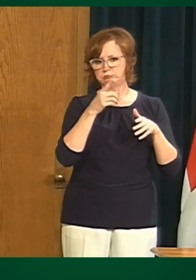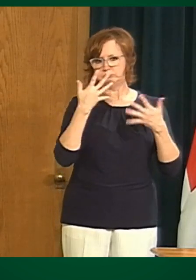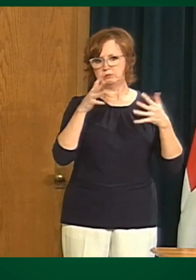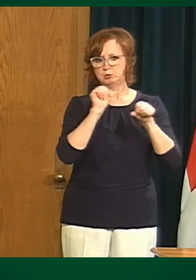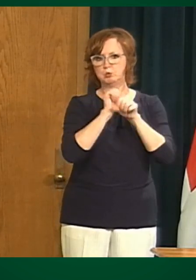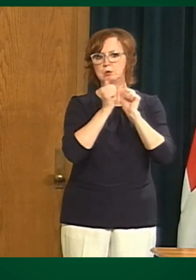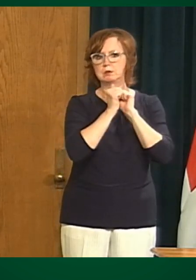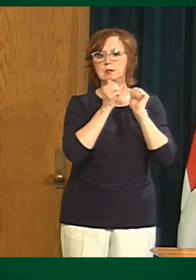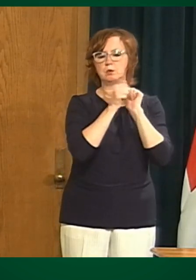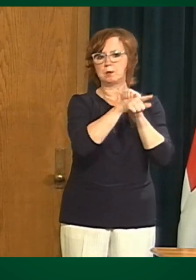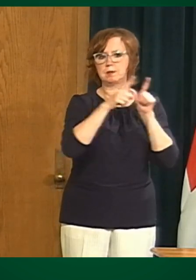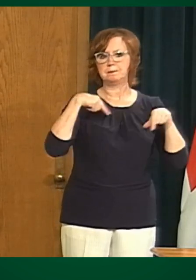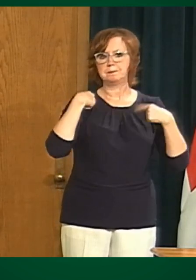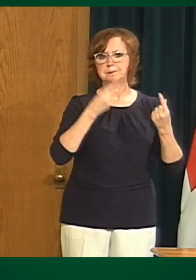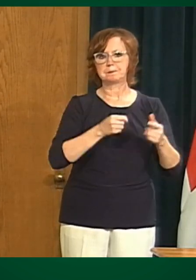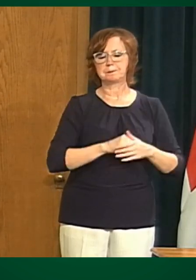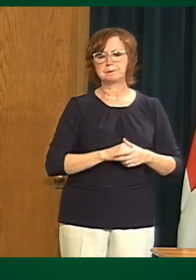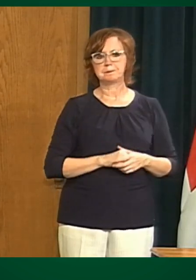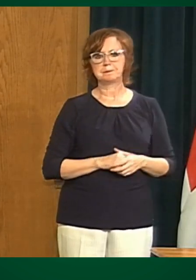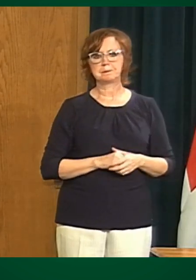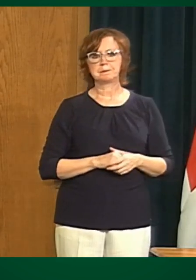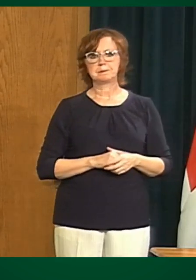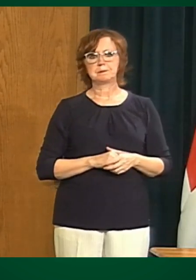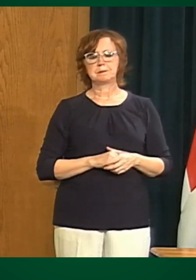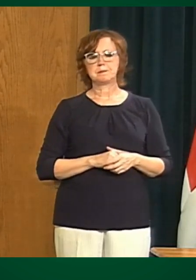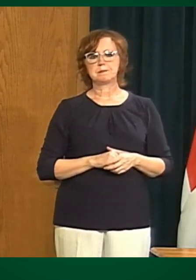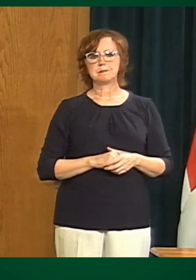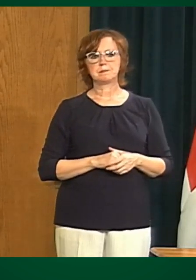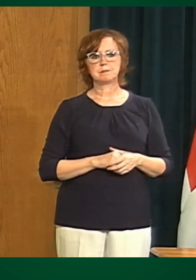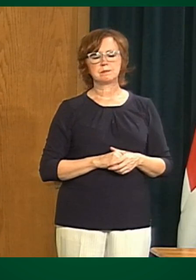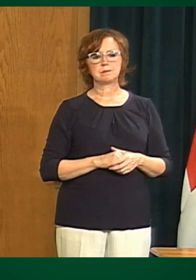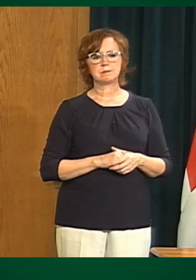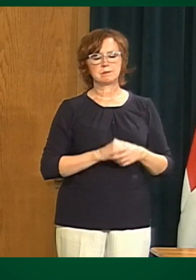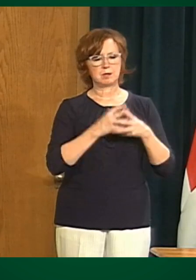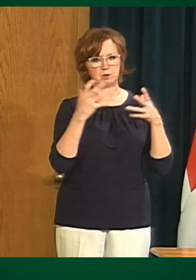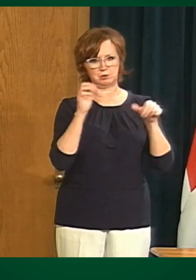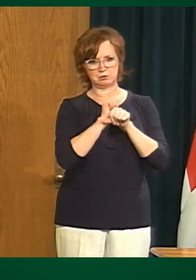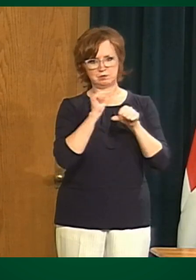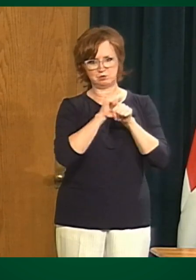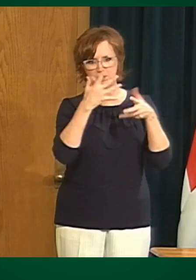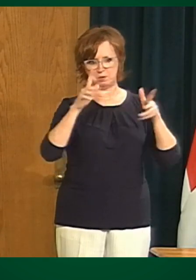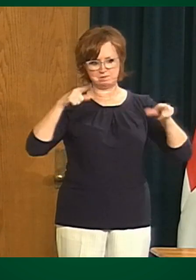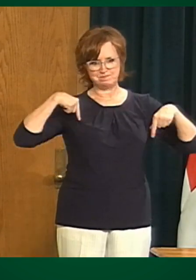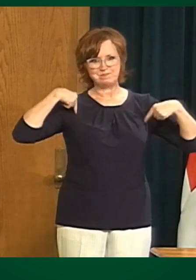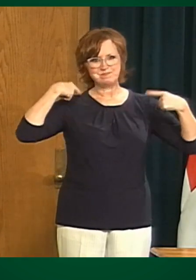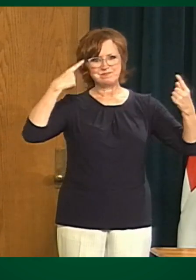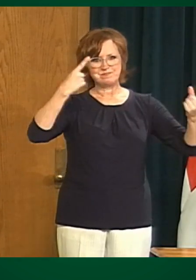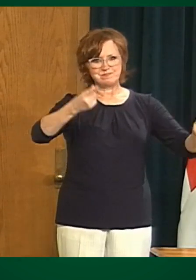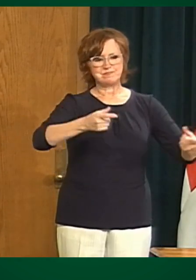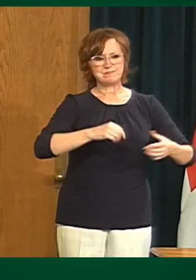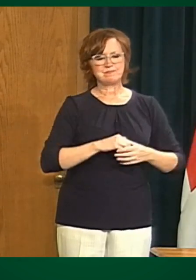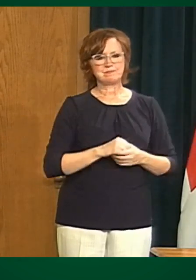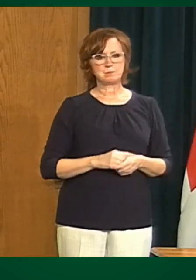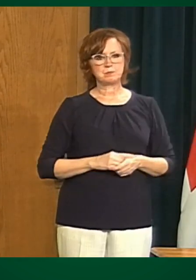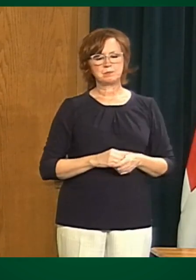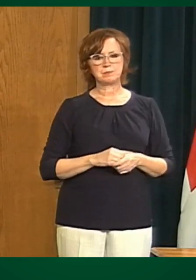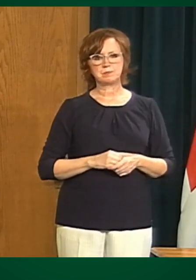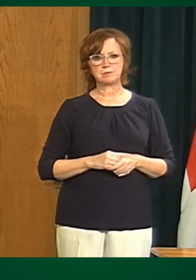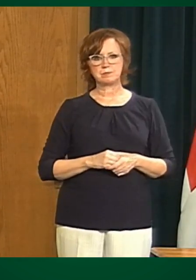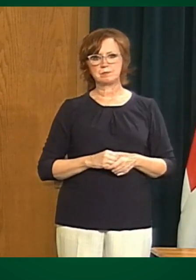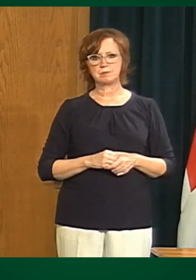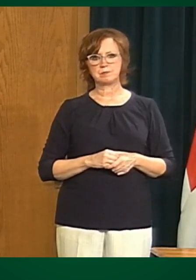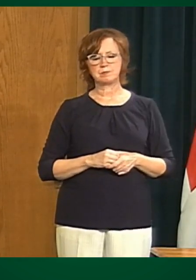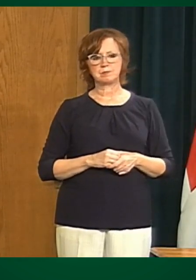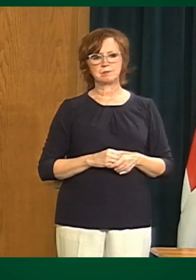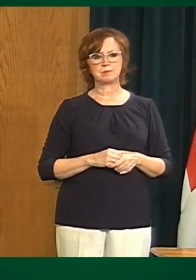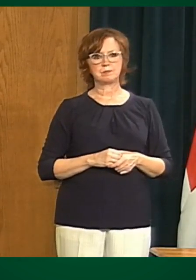as coordinator in the community. So there is a lot of work already started, and there is